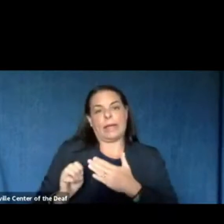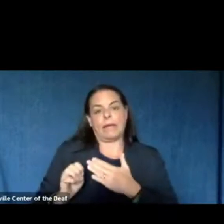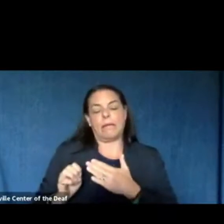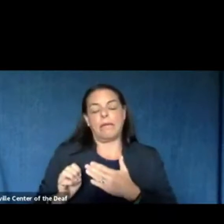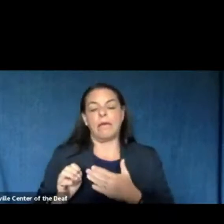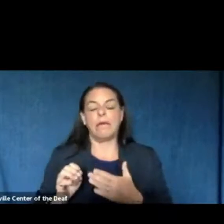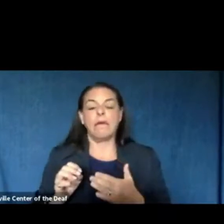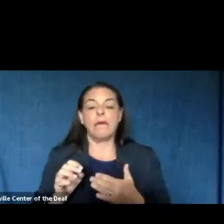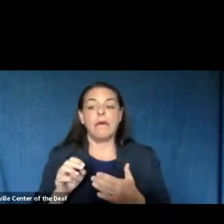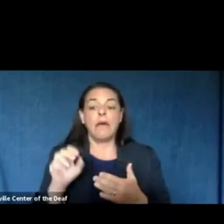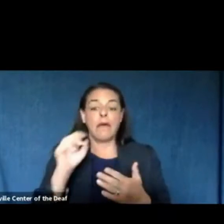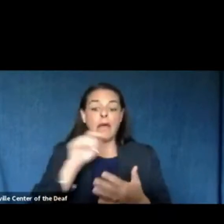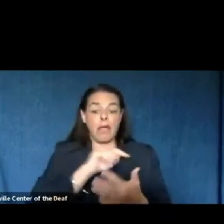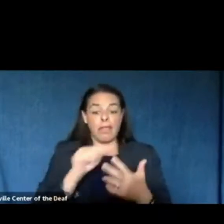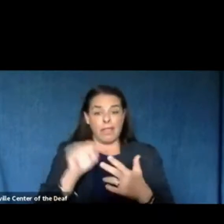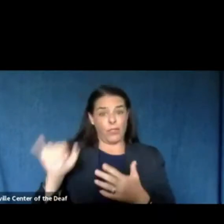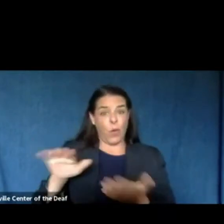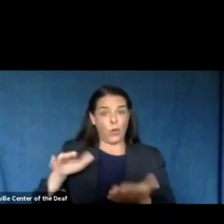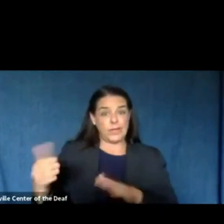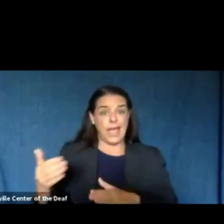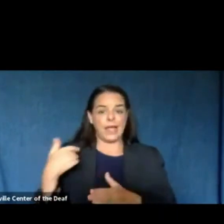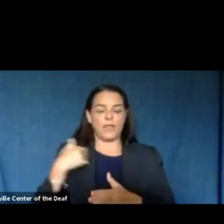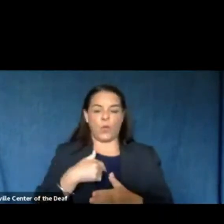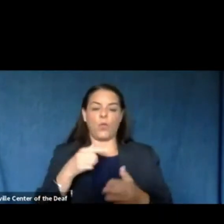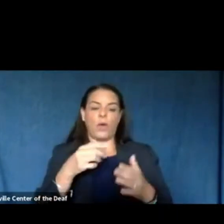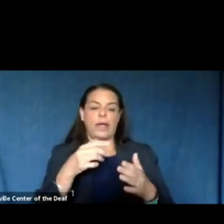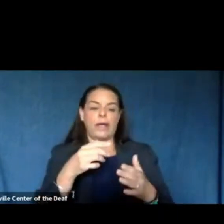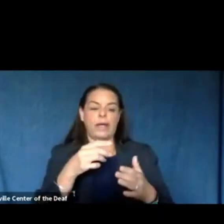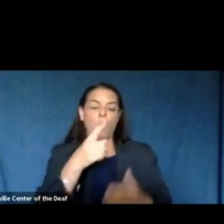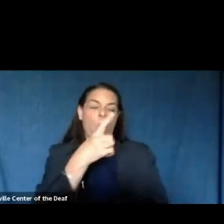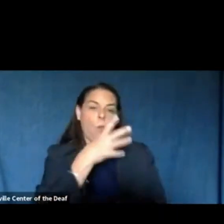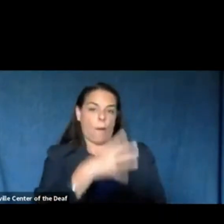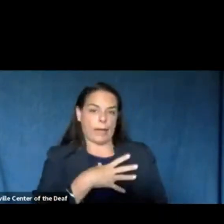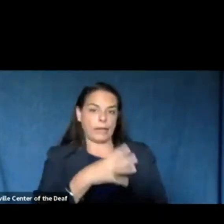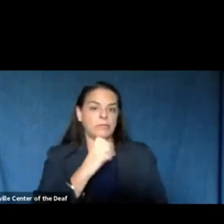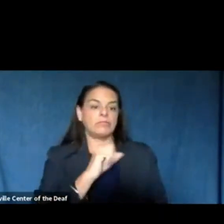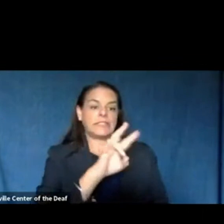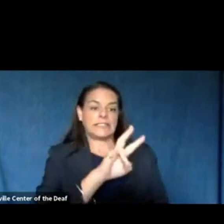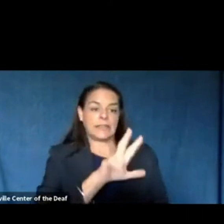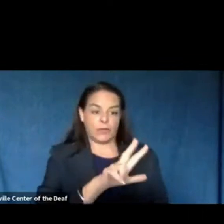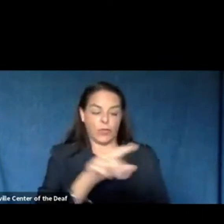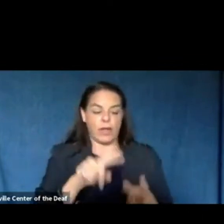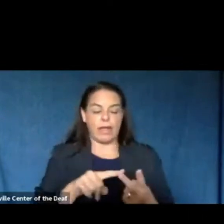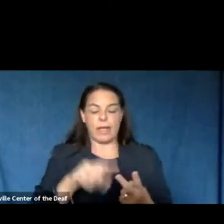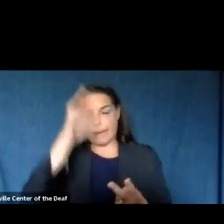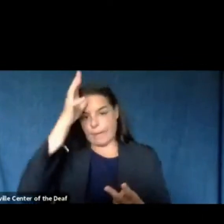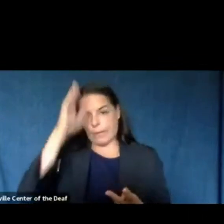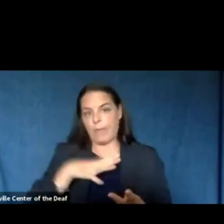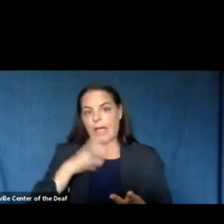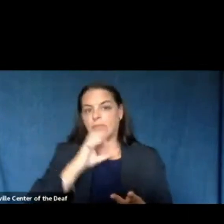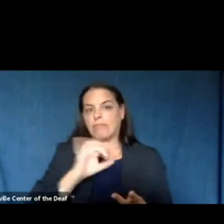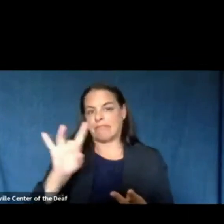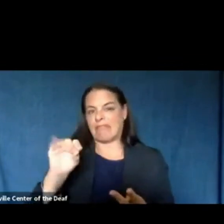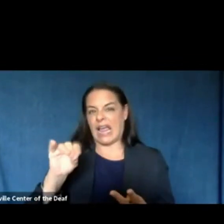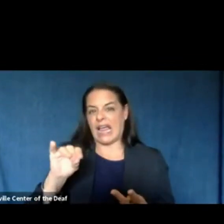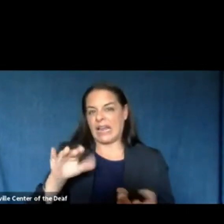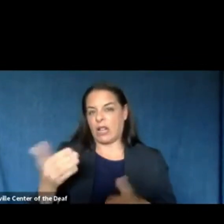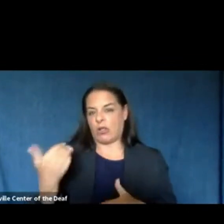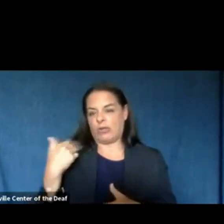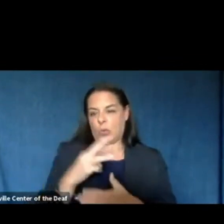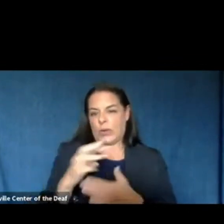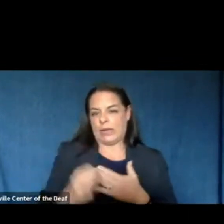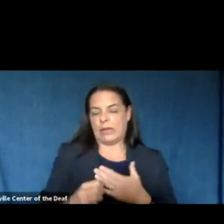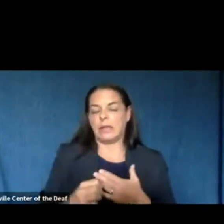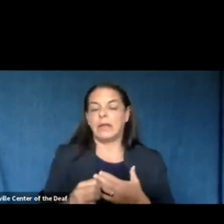deaths reported to us over the weekend, we lost a 73-year-old woman and an 80-year-old man. Our thoughts and prayers go out to the